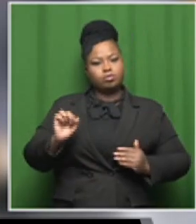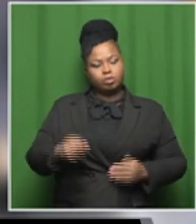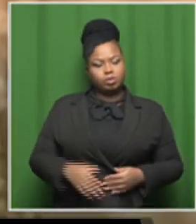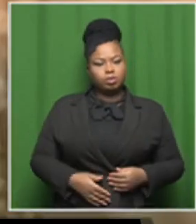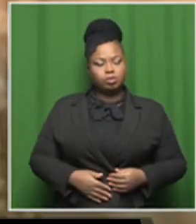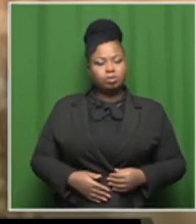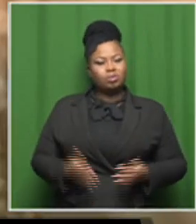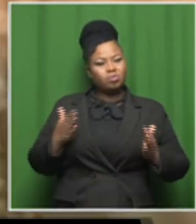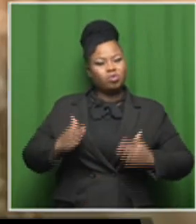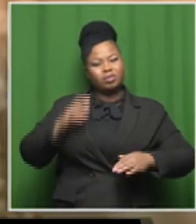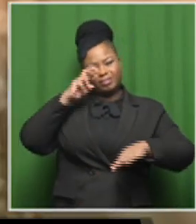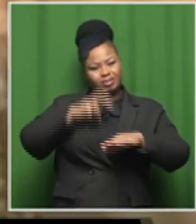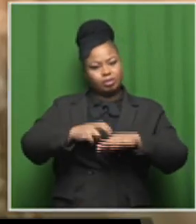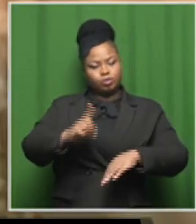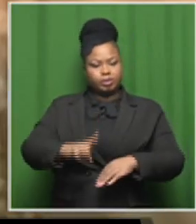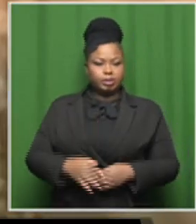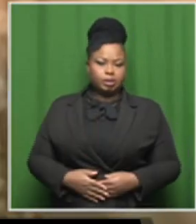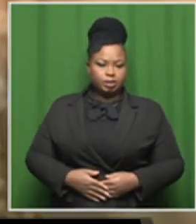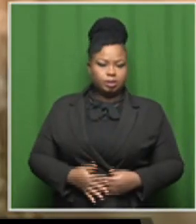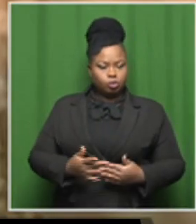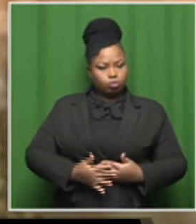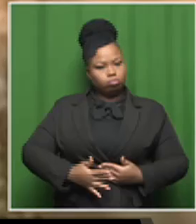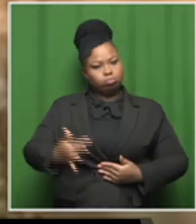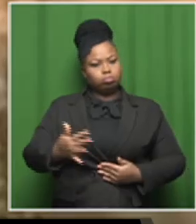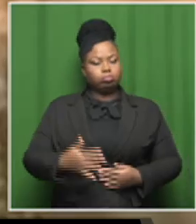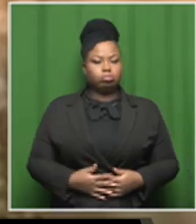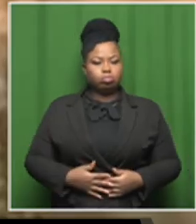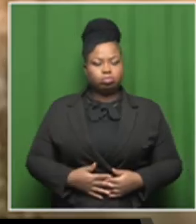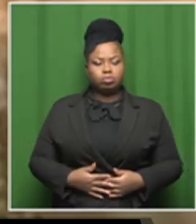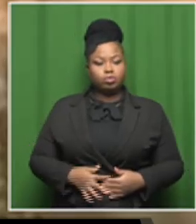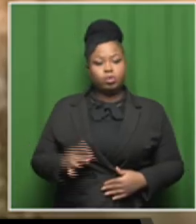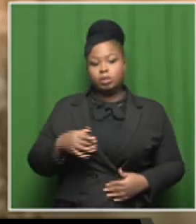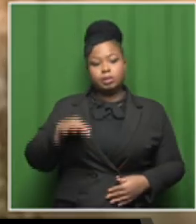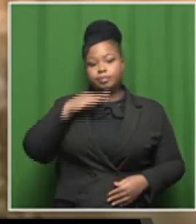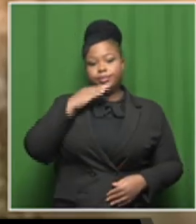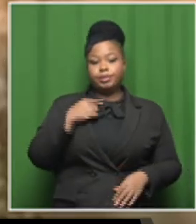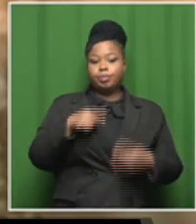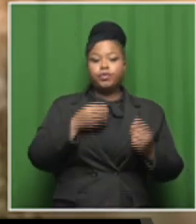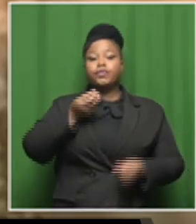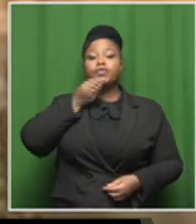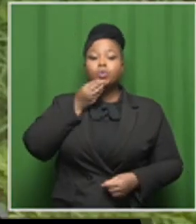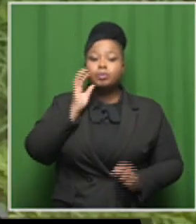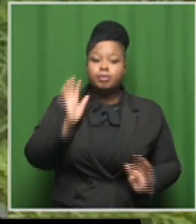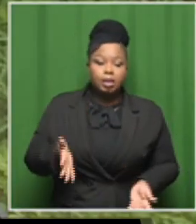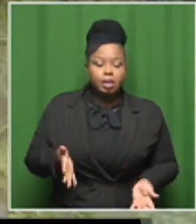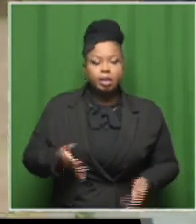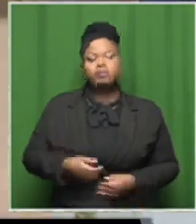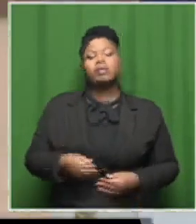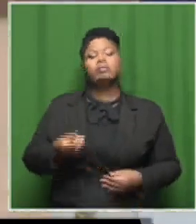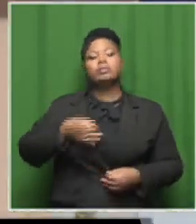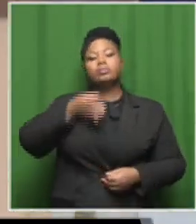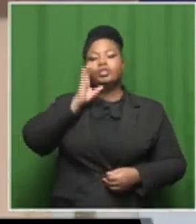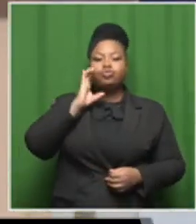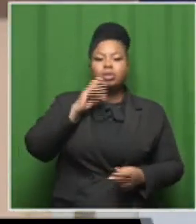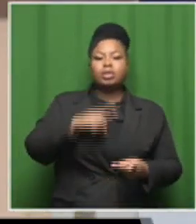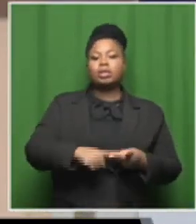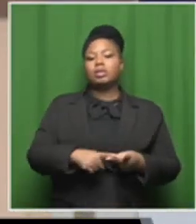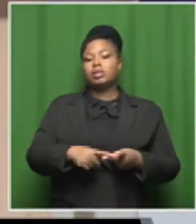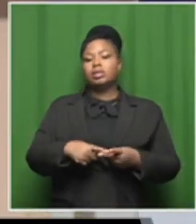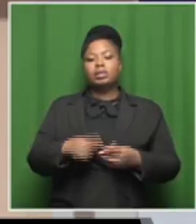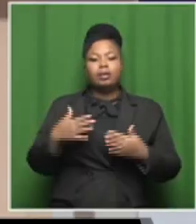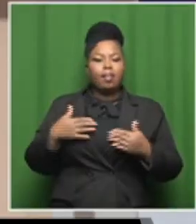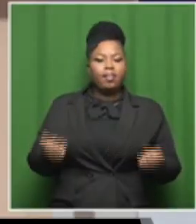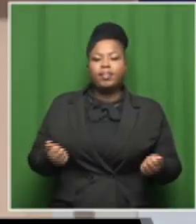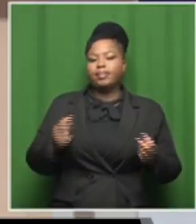needs throughout the whole race. It's not only about food, it's about hydration, it's about the weather, it's